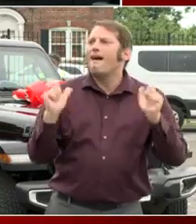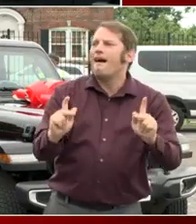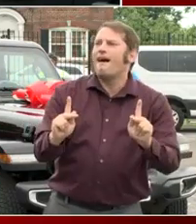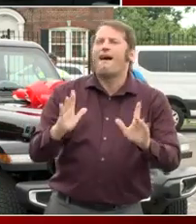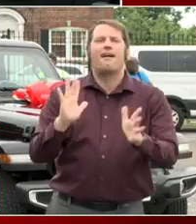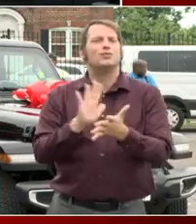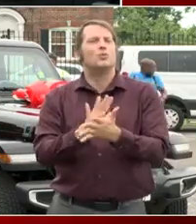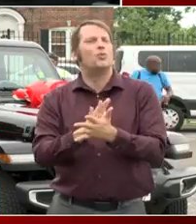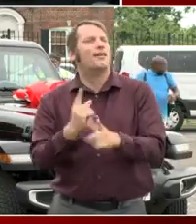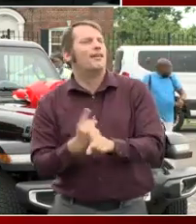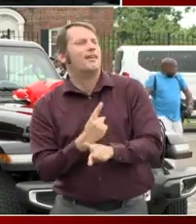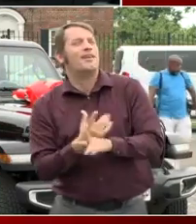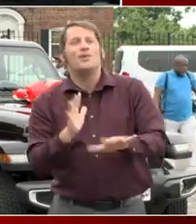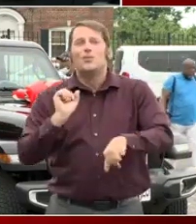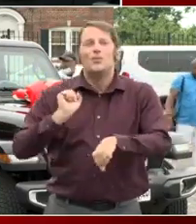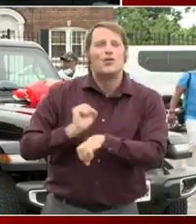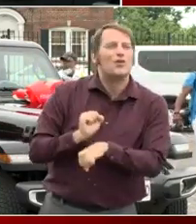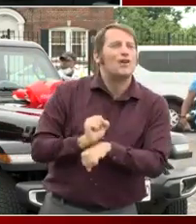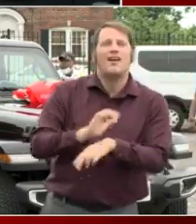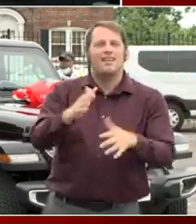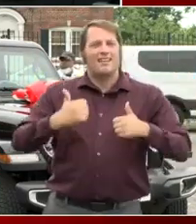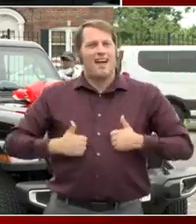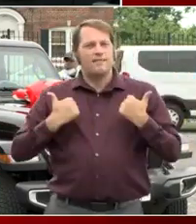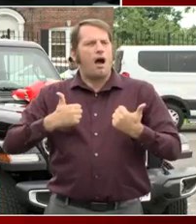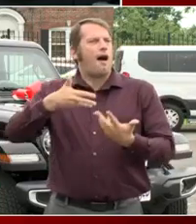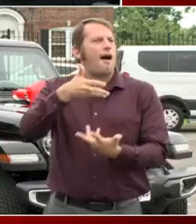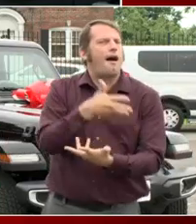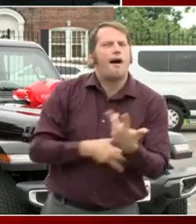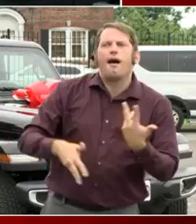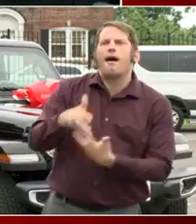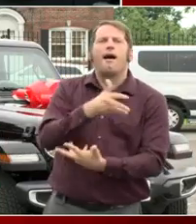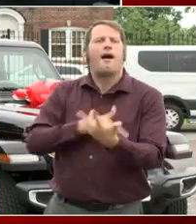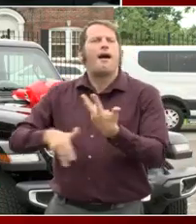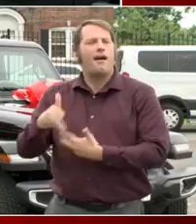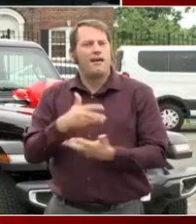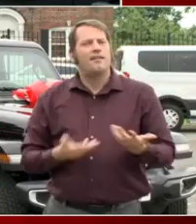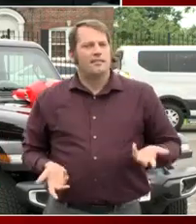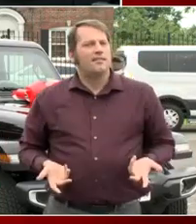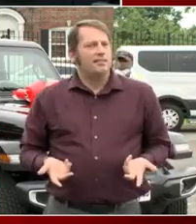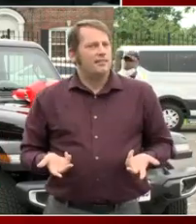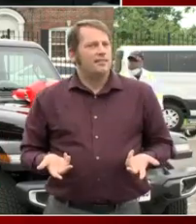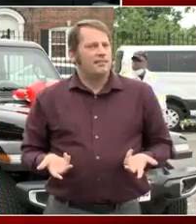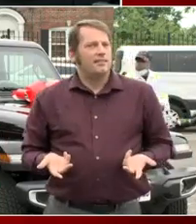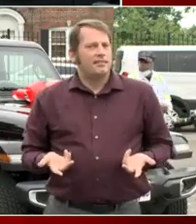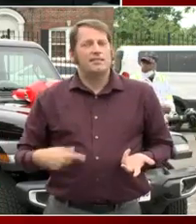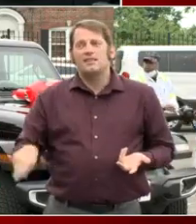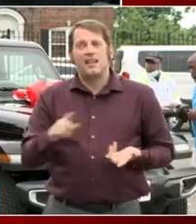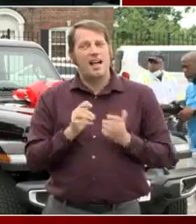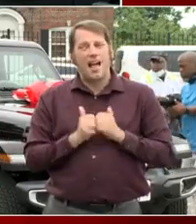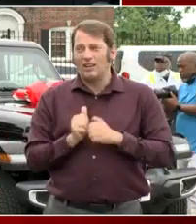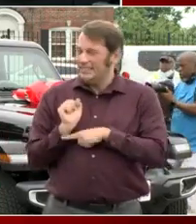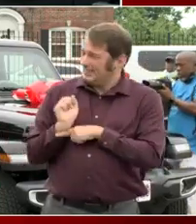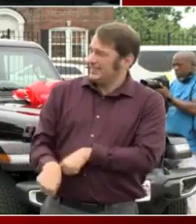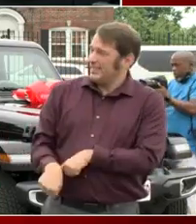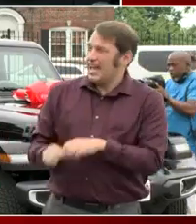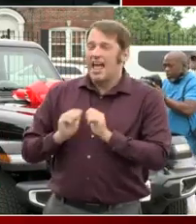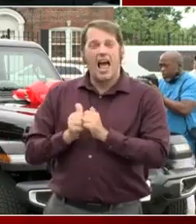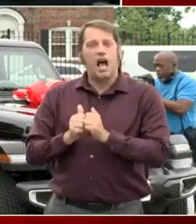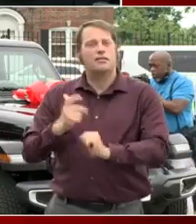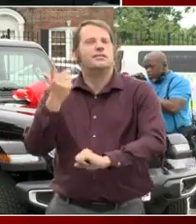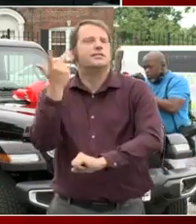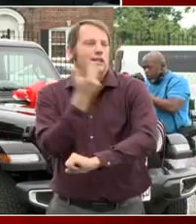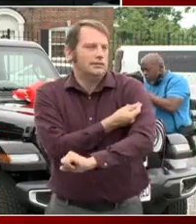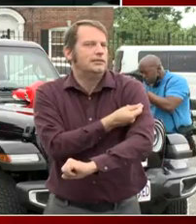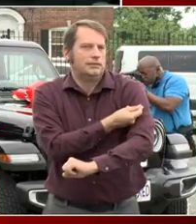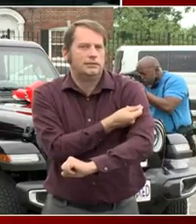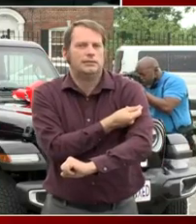do, enjoying social life. The easiest way to do that is to get vaccinated. And we're depending upon all of